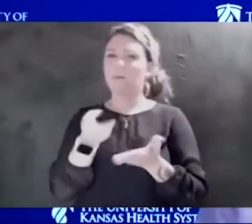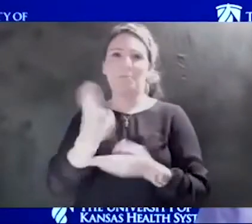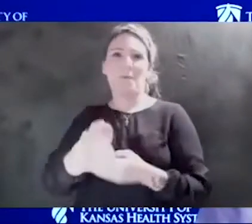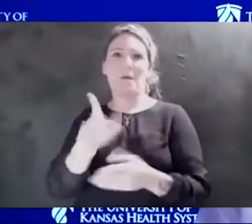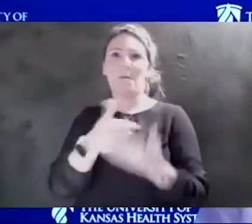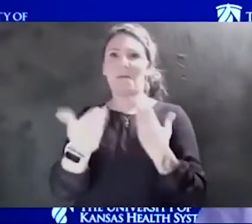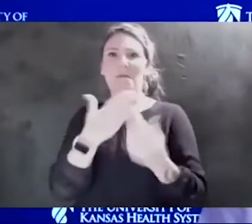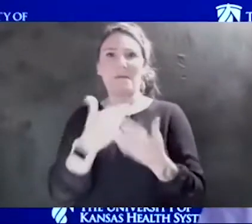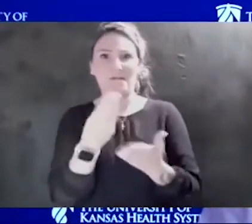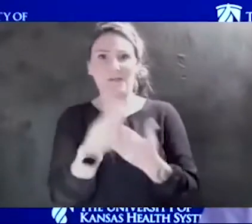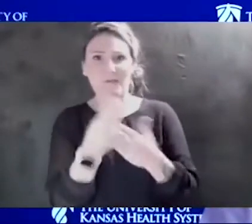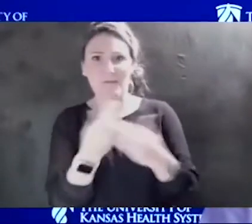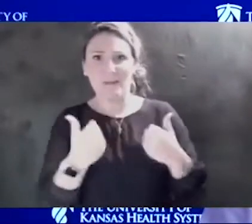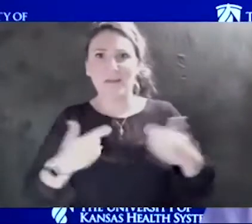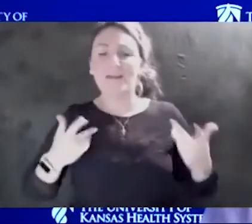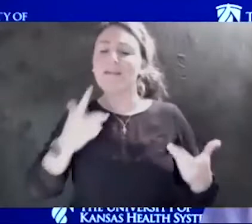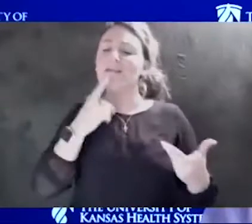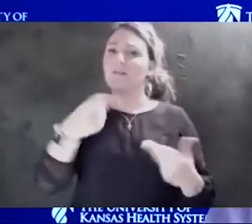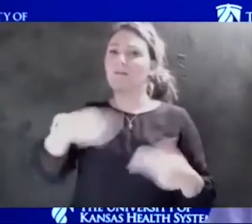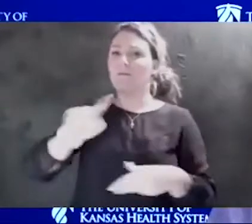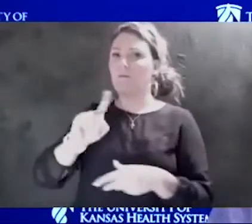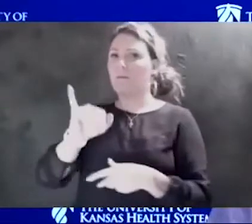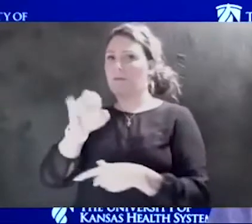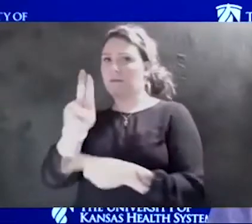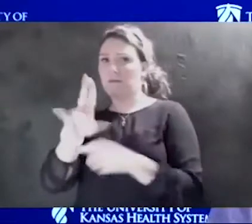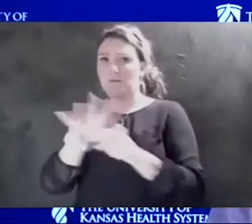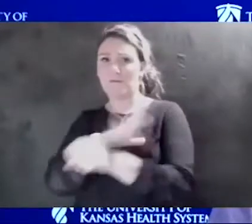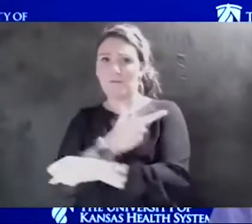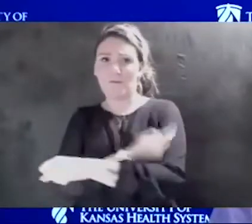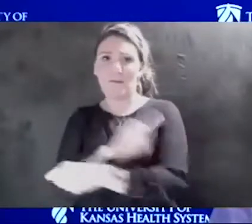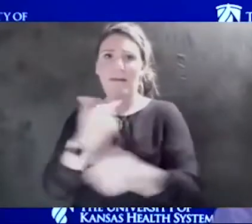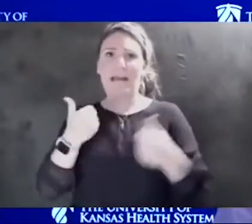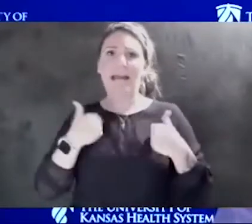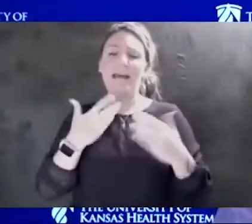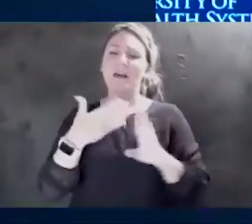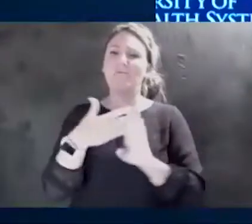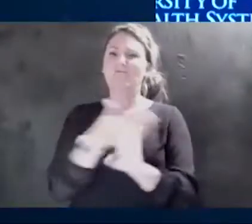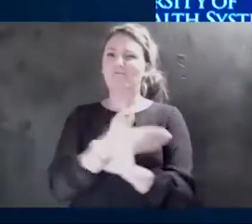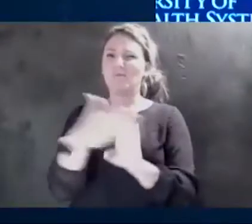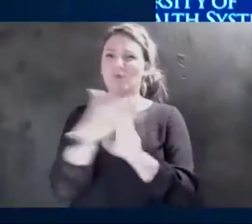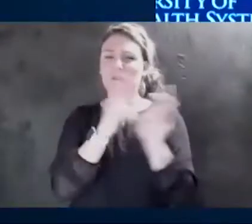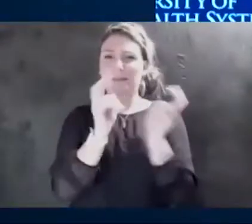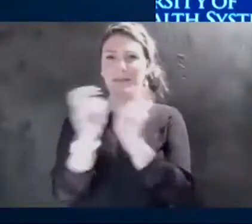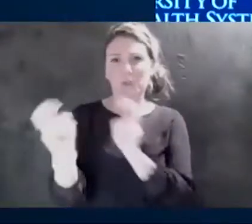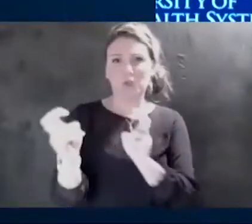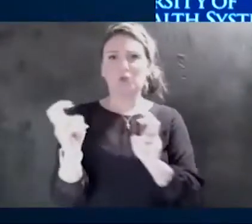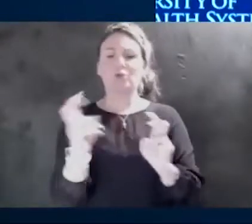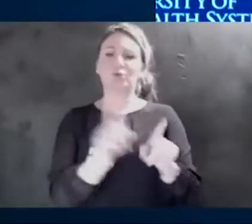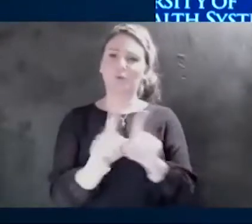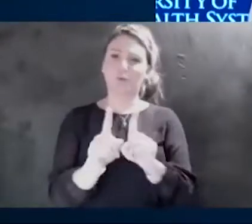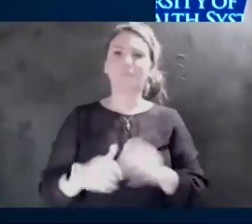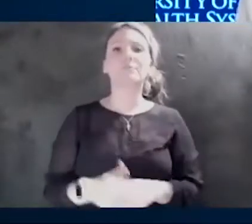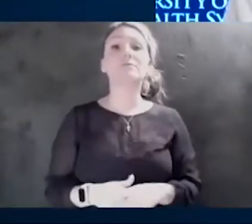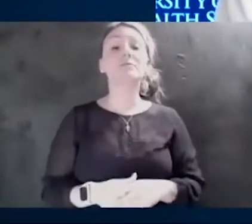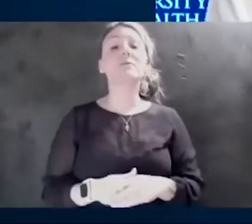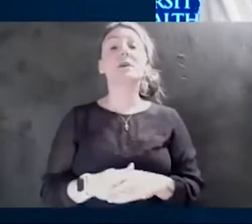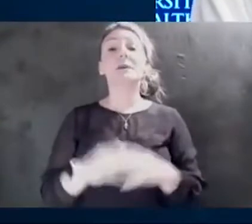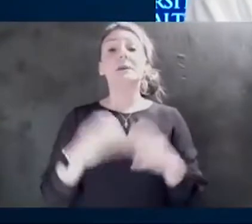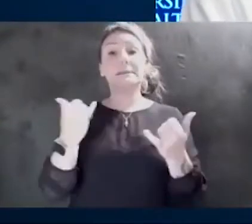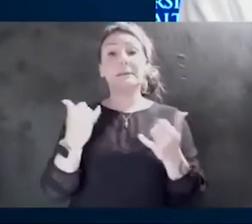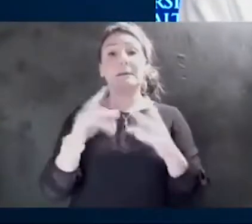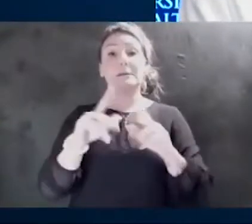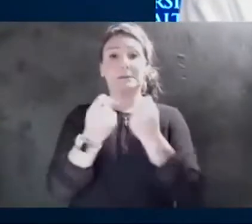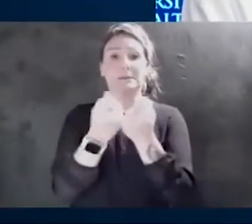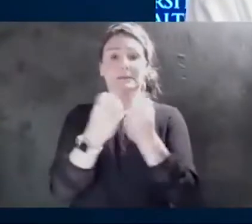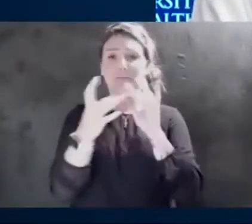people in the ICU who are fully vaccinated do have significant comorbidities as well. Hey, and while our team brings up the most recent heat map, I want a couple of